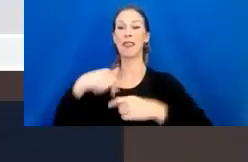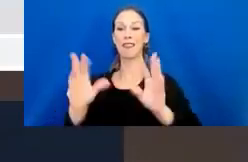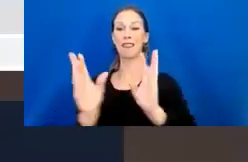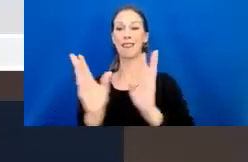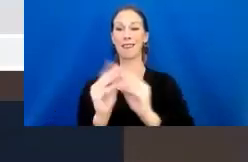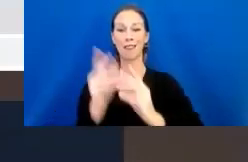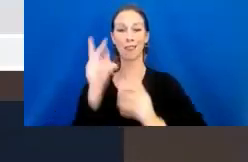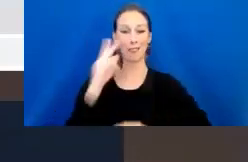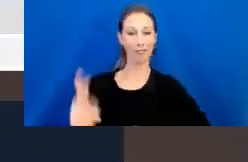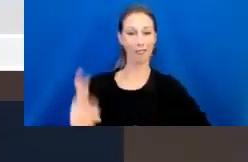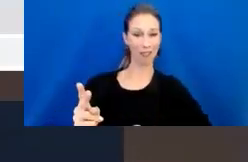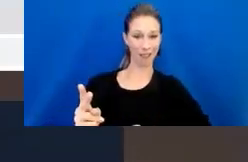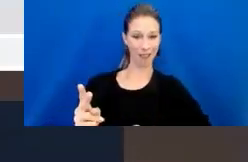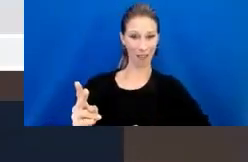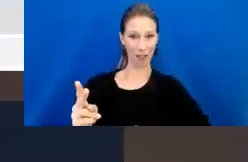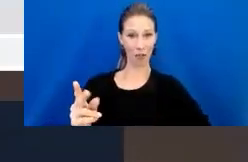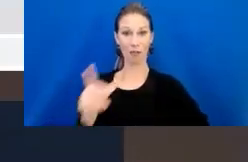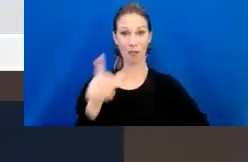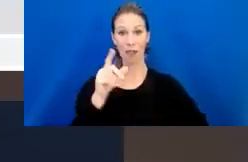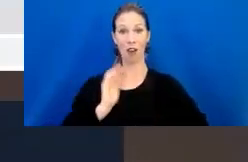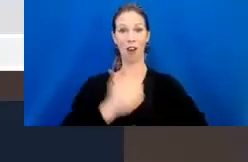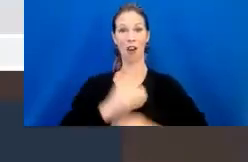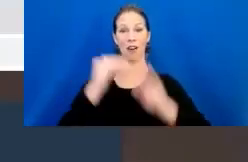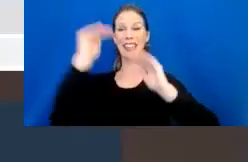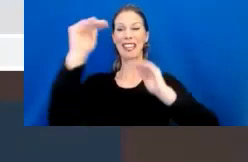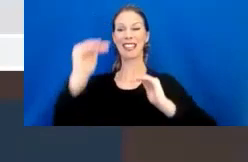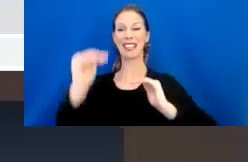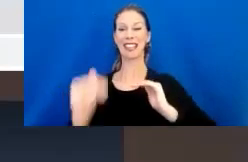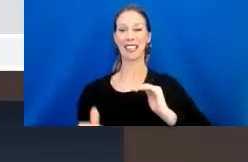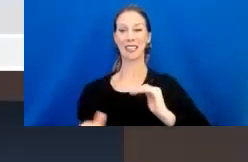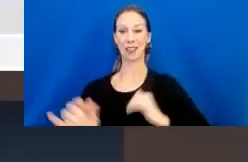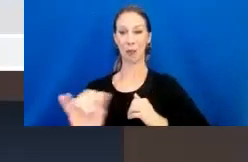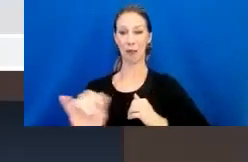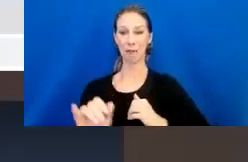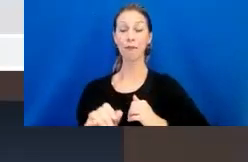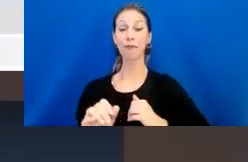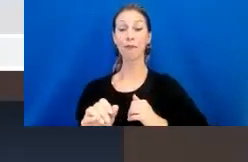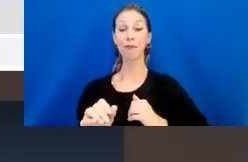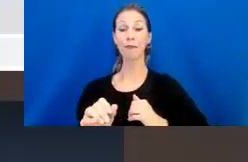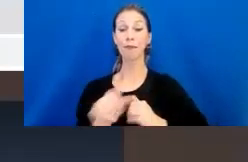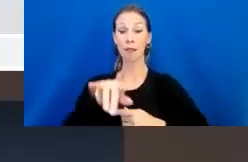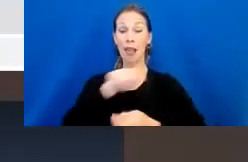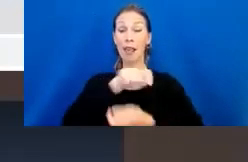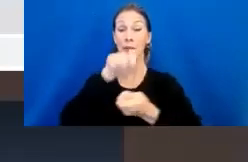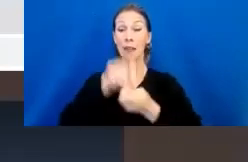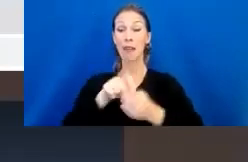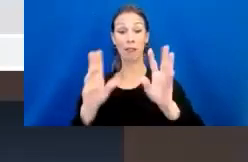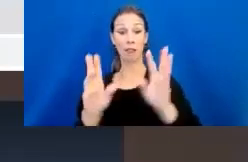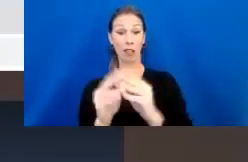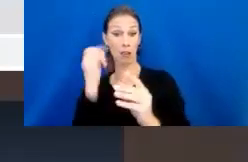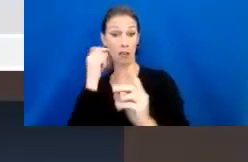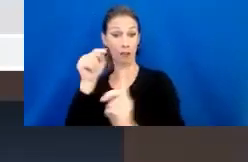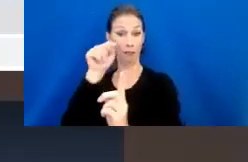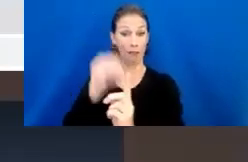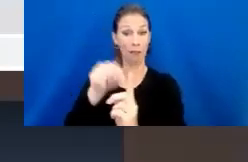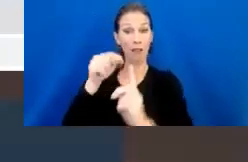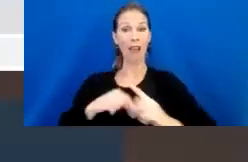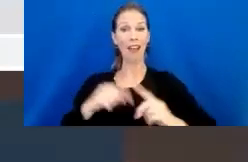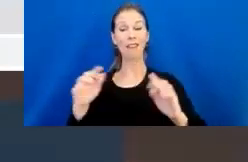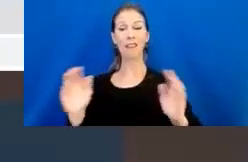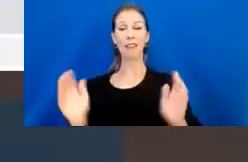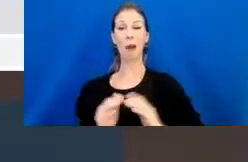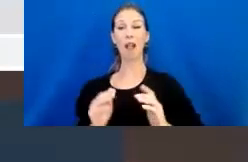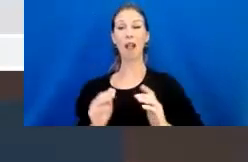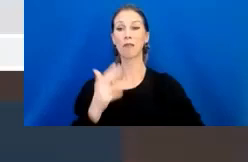that myself and Mackenzie are listed here. If this particular session had any smaller subsessions